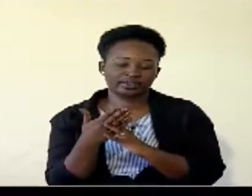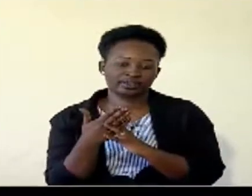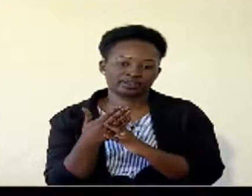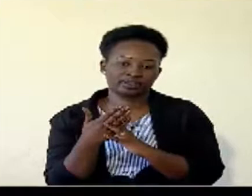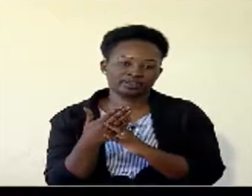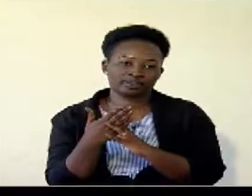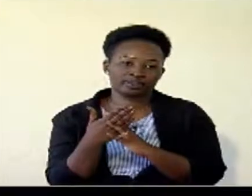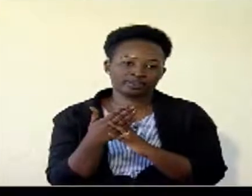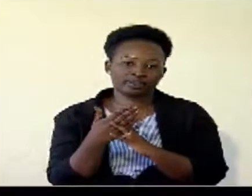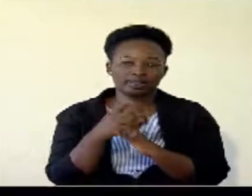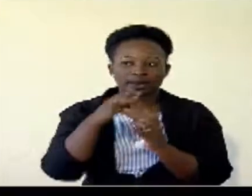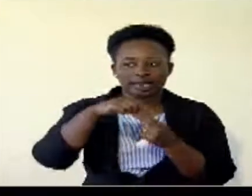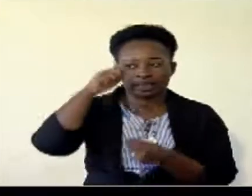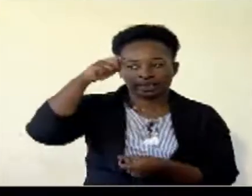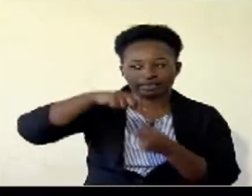them.